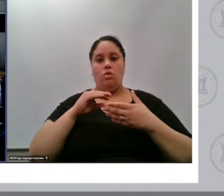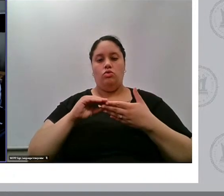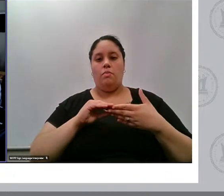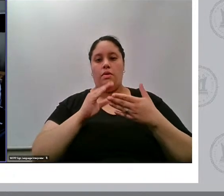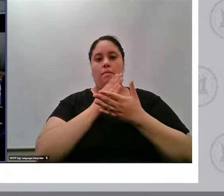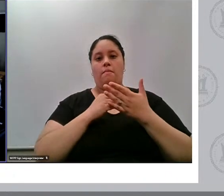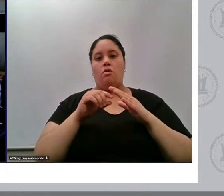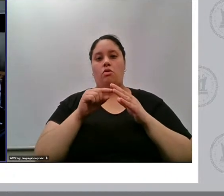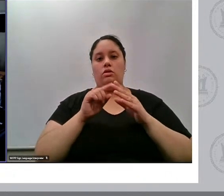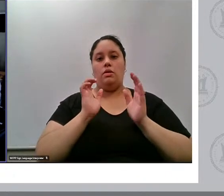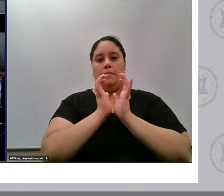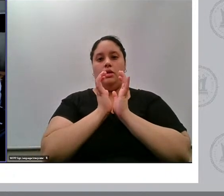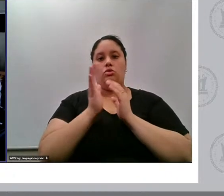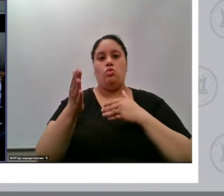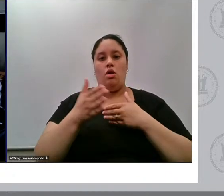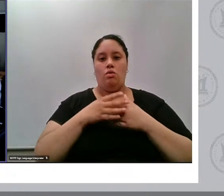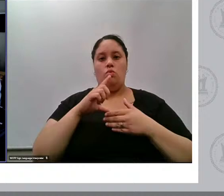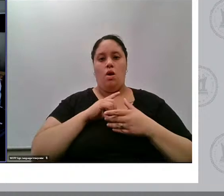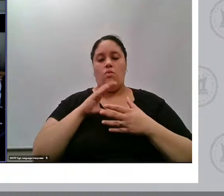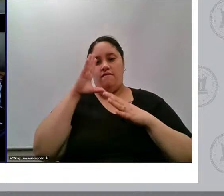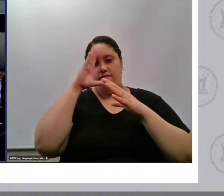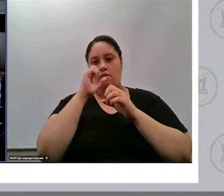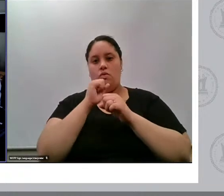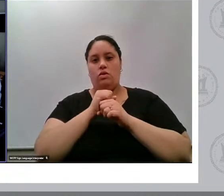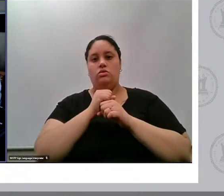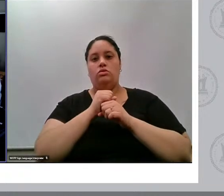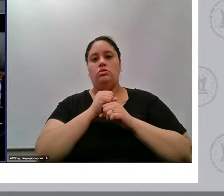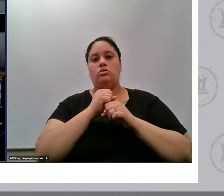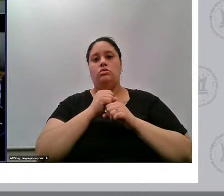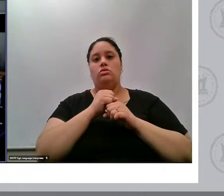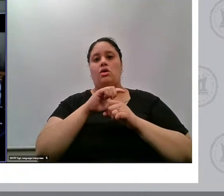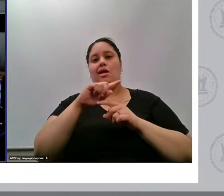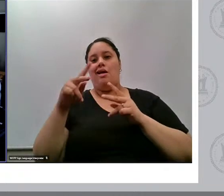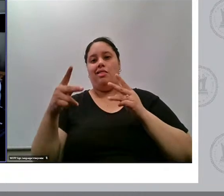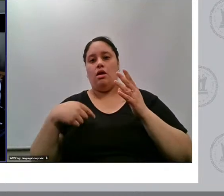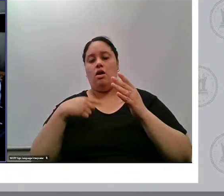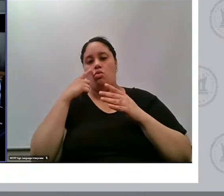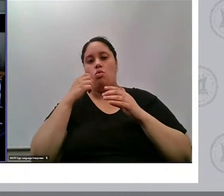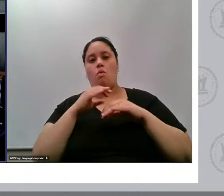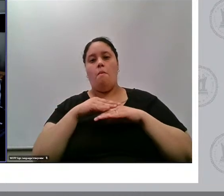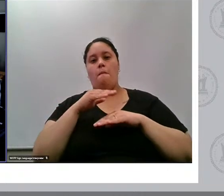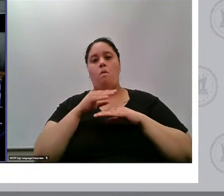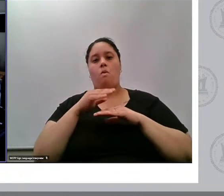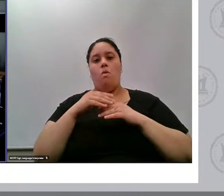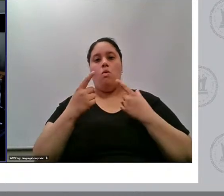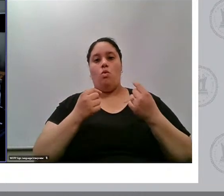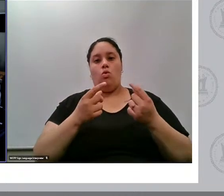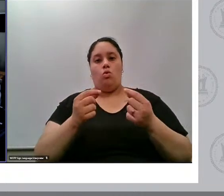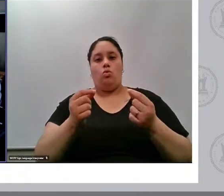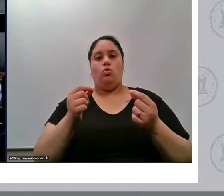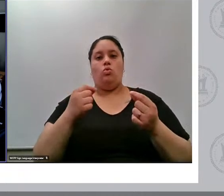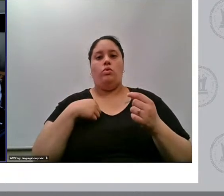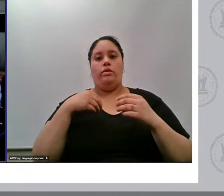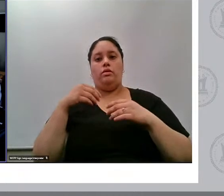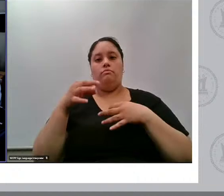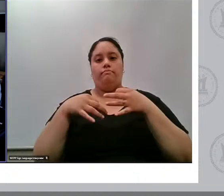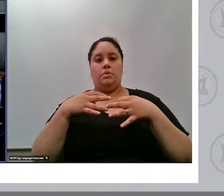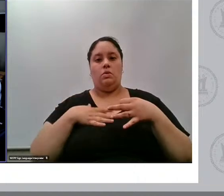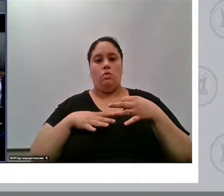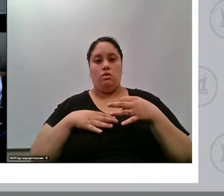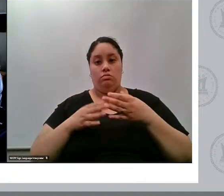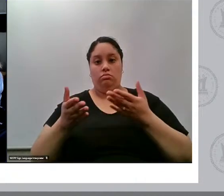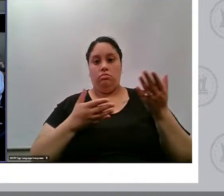part of the meeting to a close so that we can focus on the probity, as I imagine there's a lot more that we'd like to get into there. Over to you,